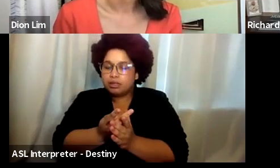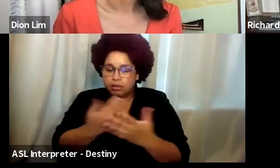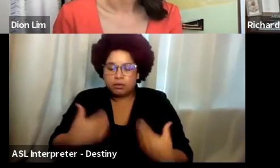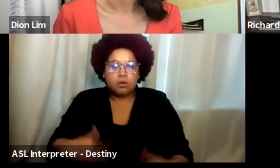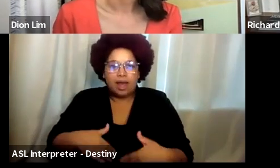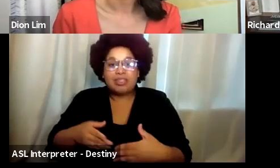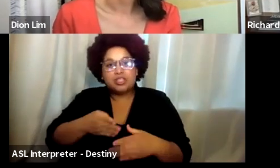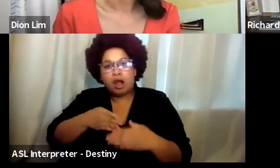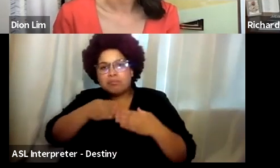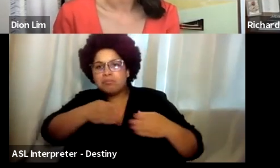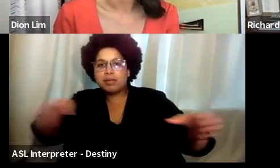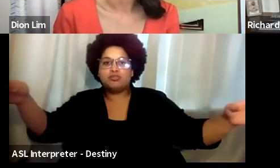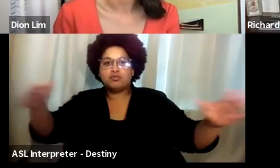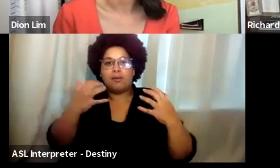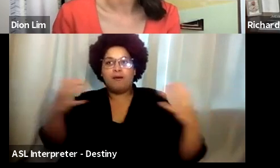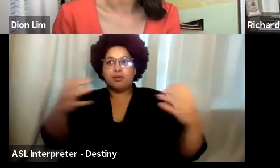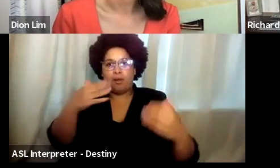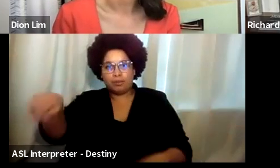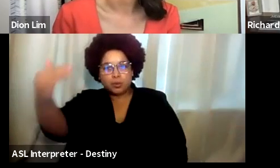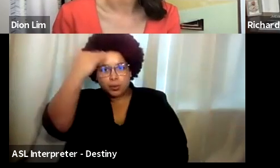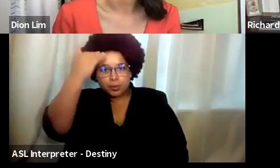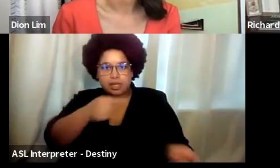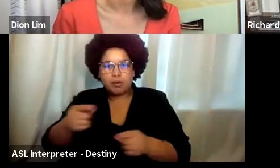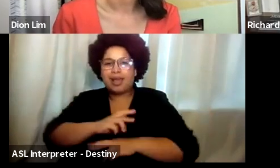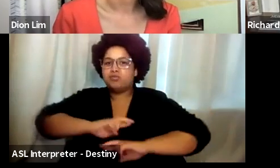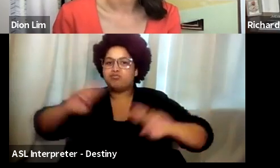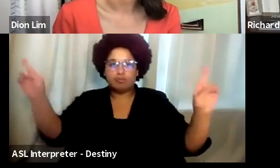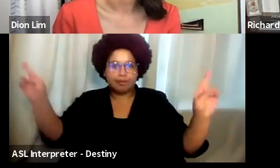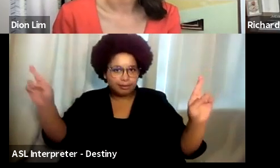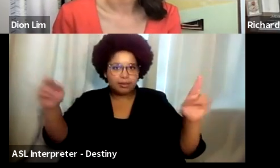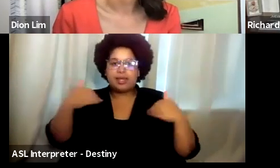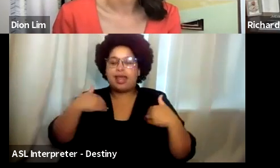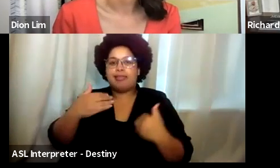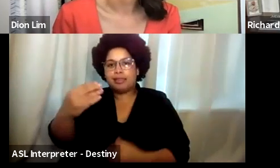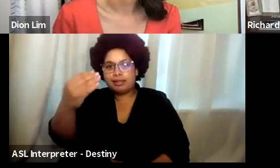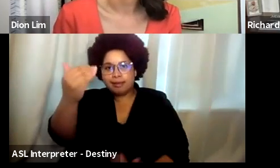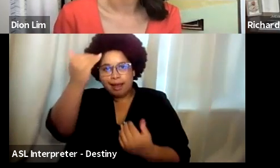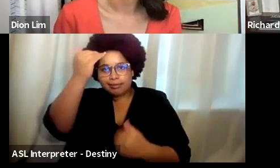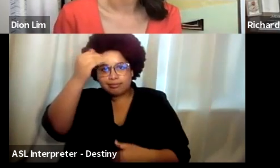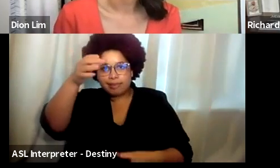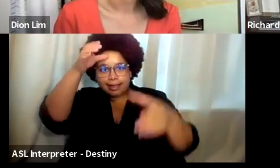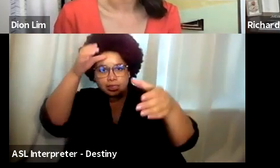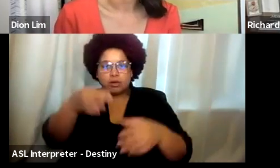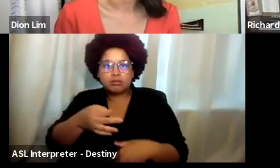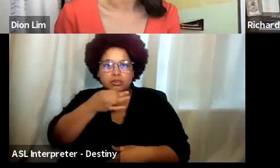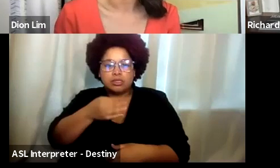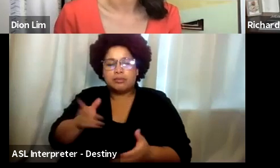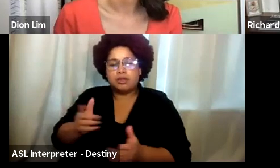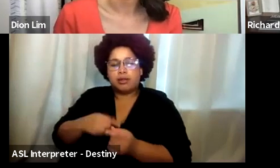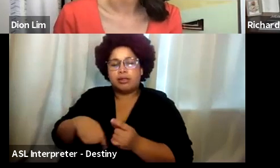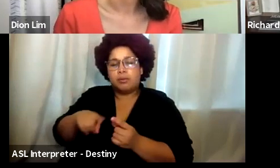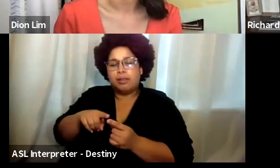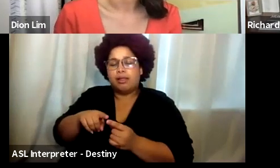who we want to call this attention to, we had that material ready. We had the experts ready to go. I had been talking to Evelyn Yang for